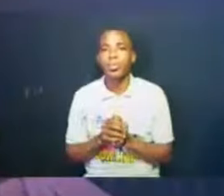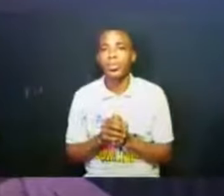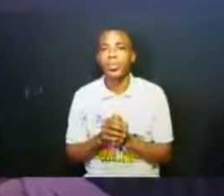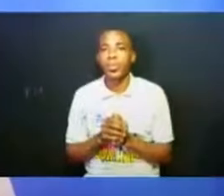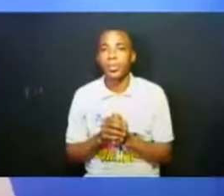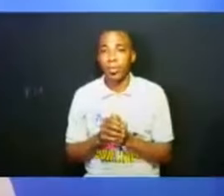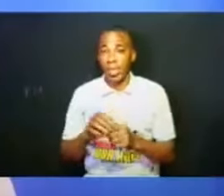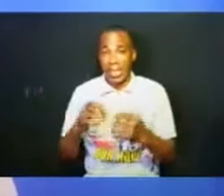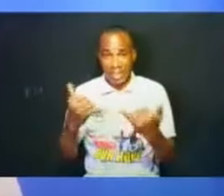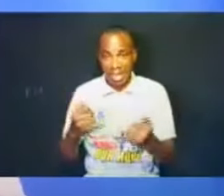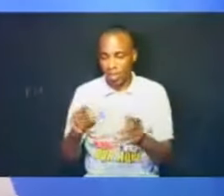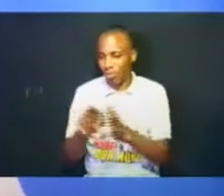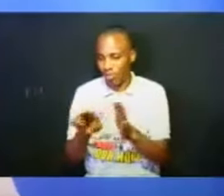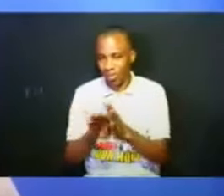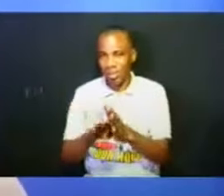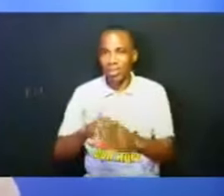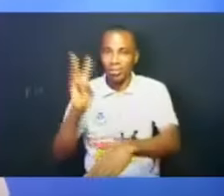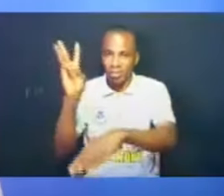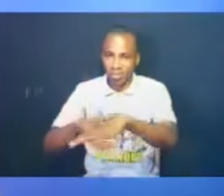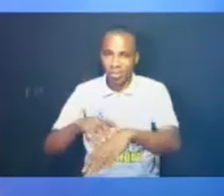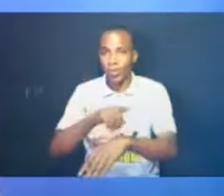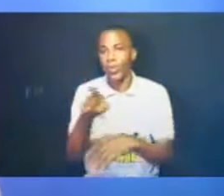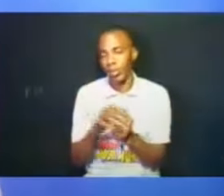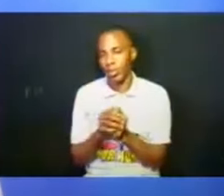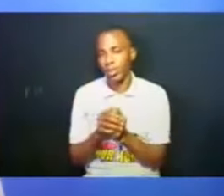see to it that no one falls short of the grace of God,